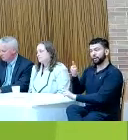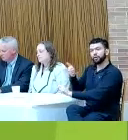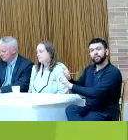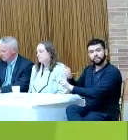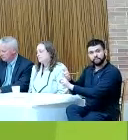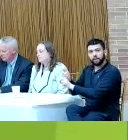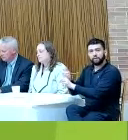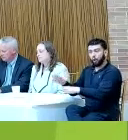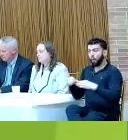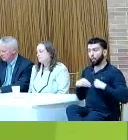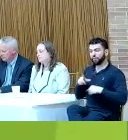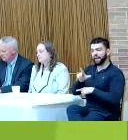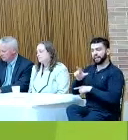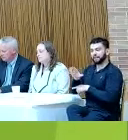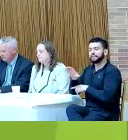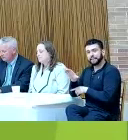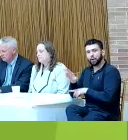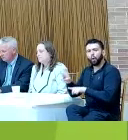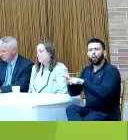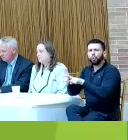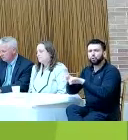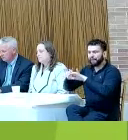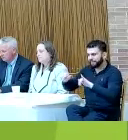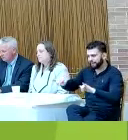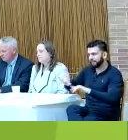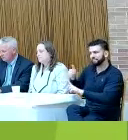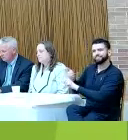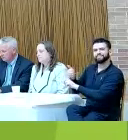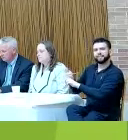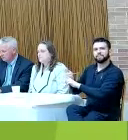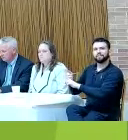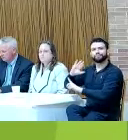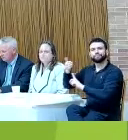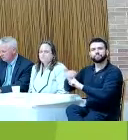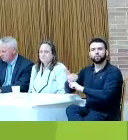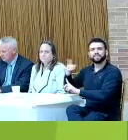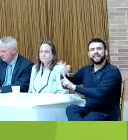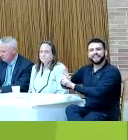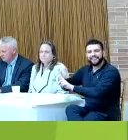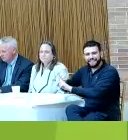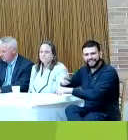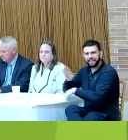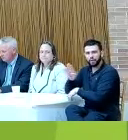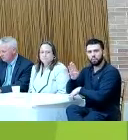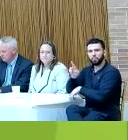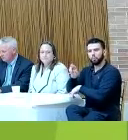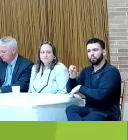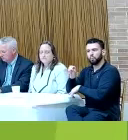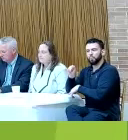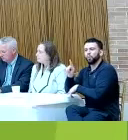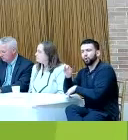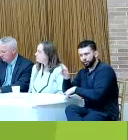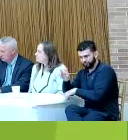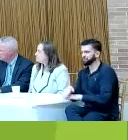owners of the LLC was also acting as a leasing broker um